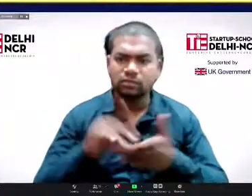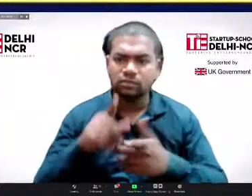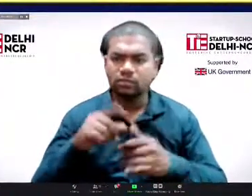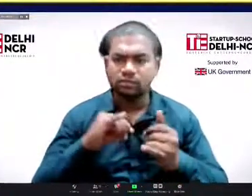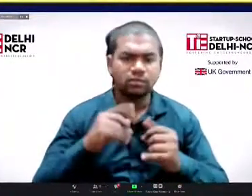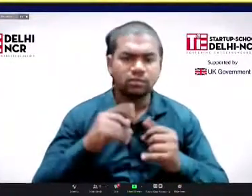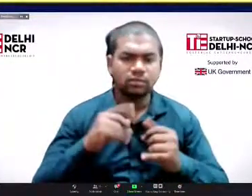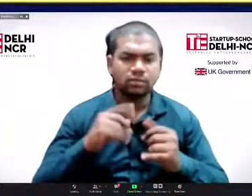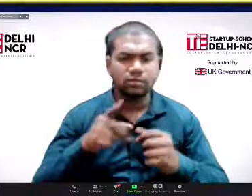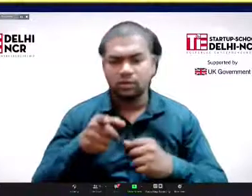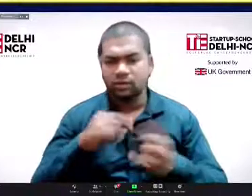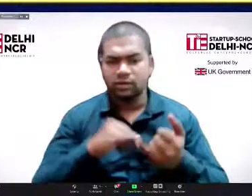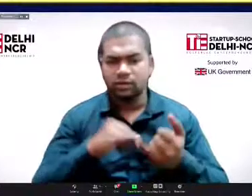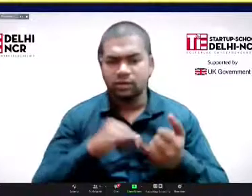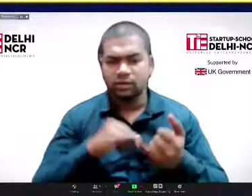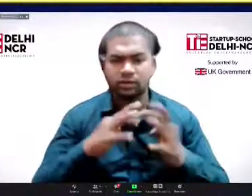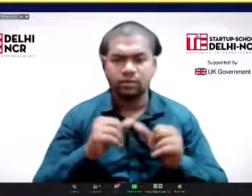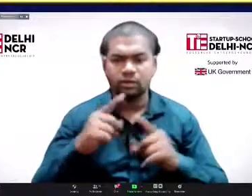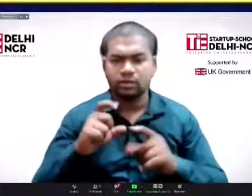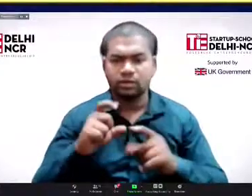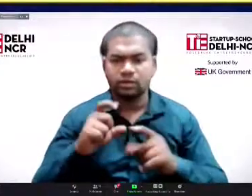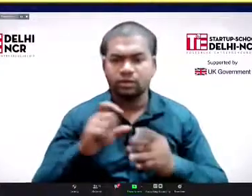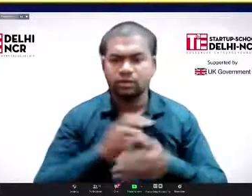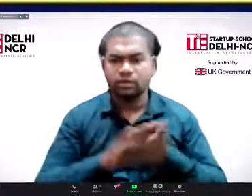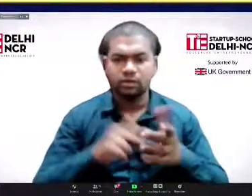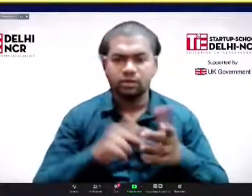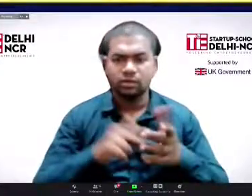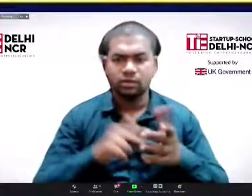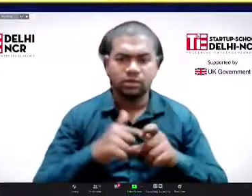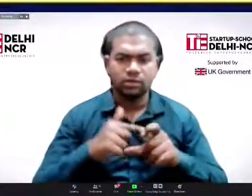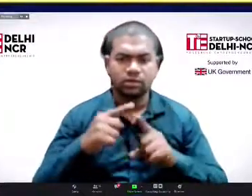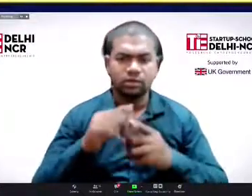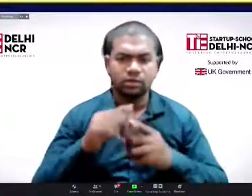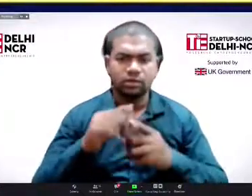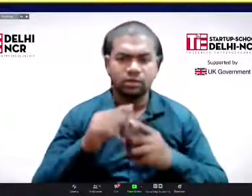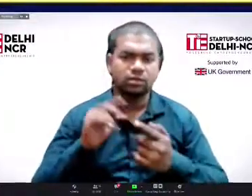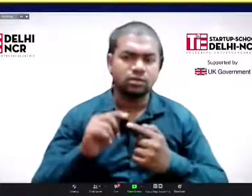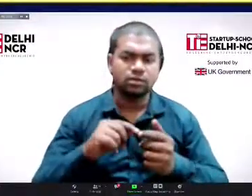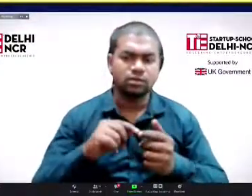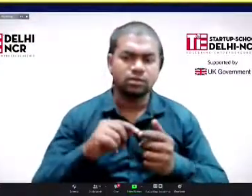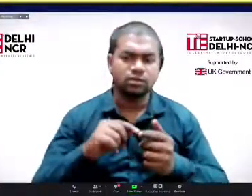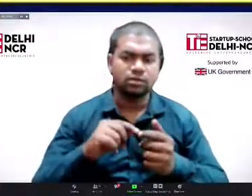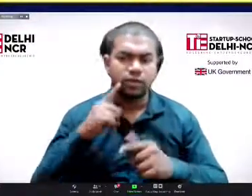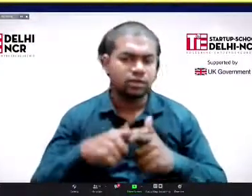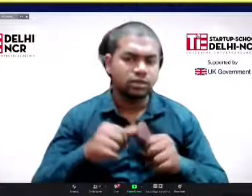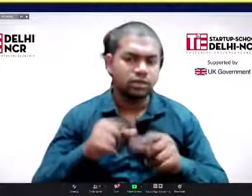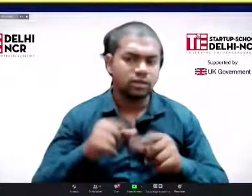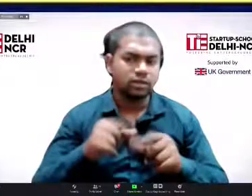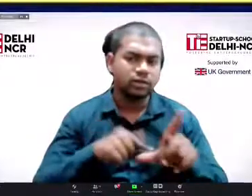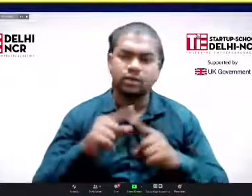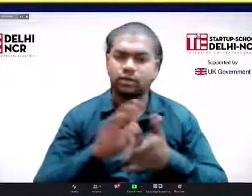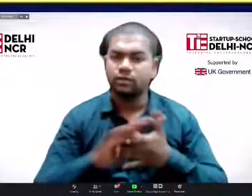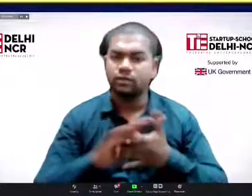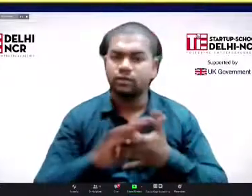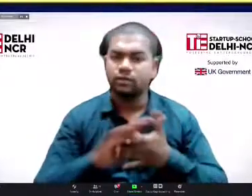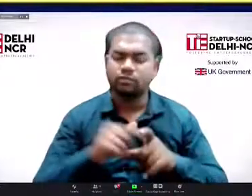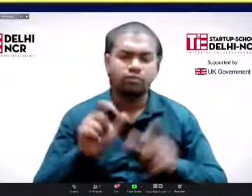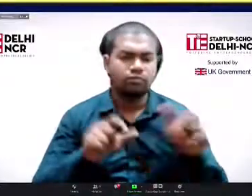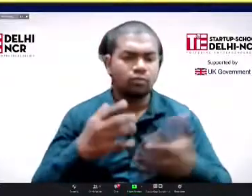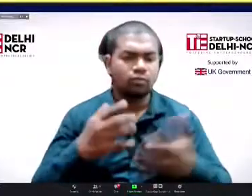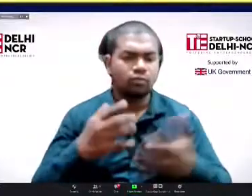Jayate. And it has a ringtone. So to the people out there in the field, to